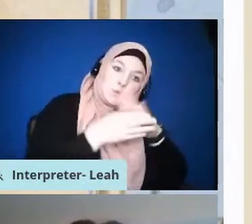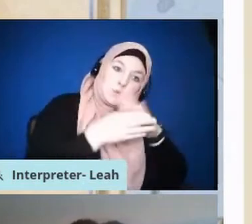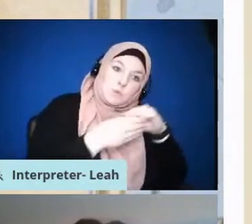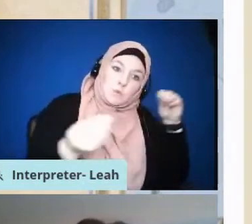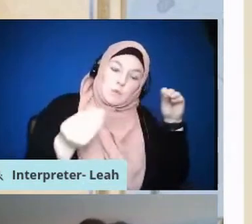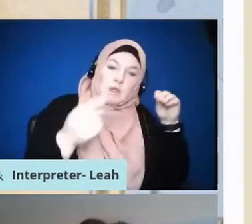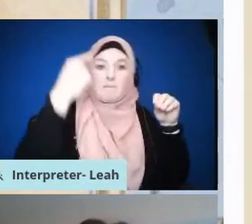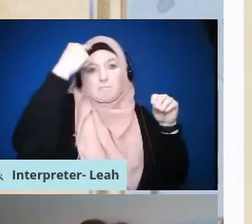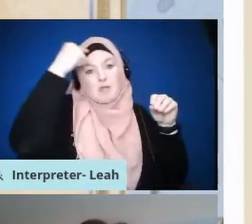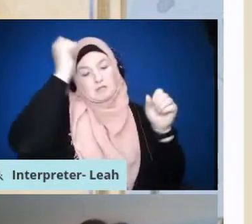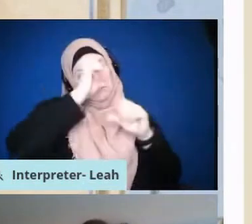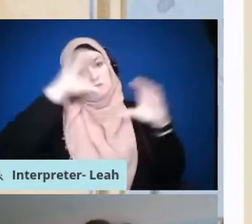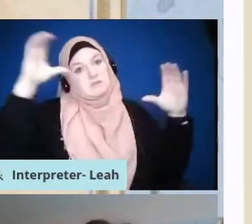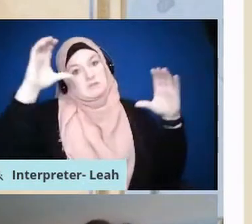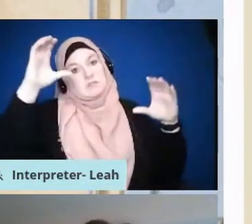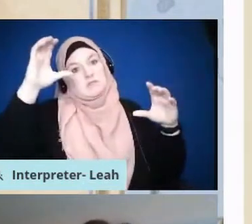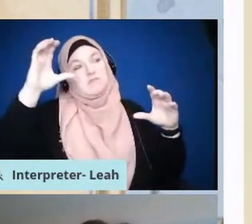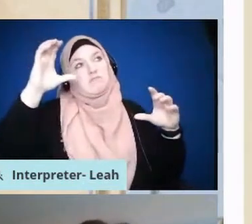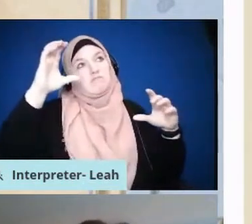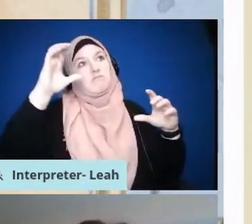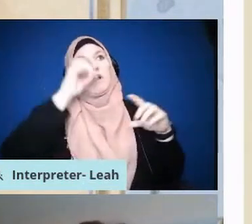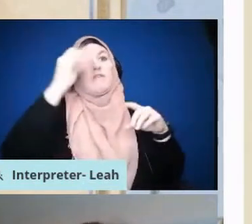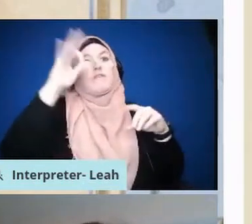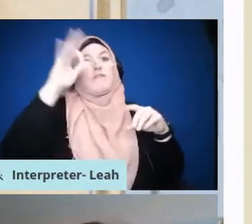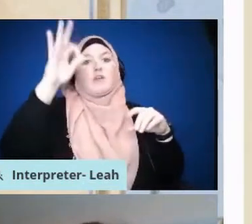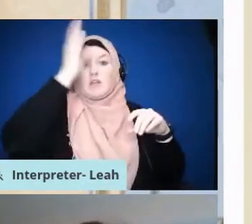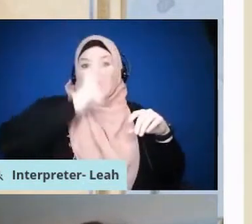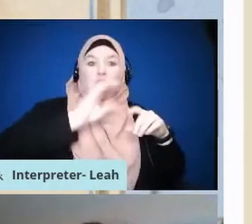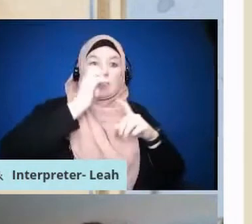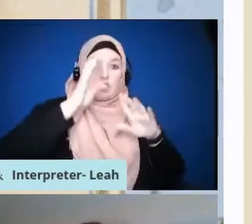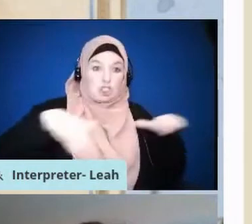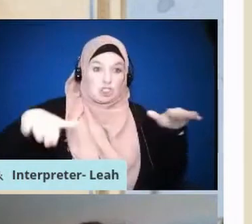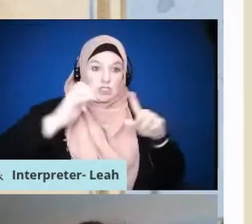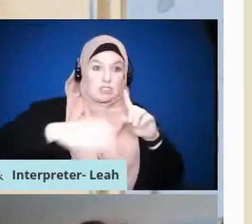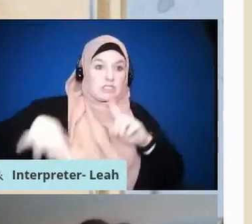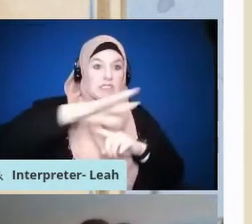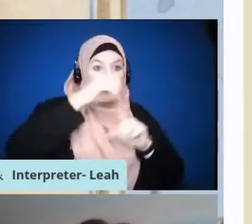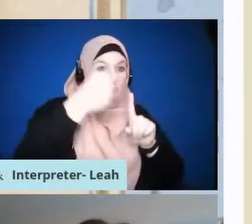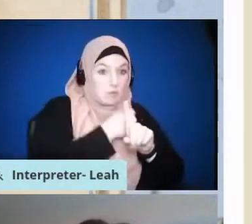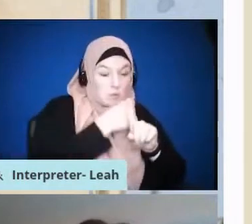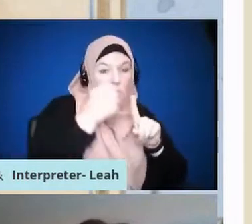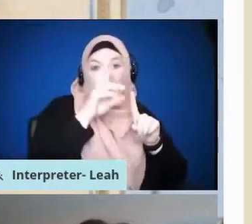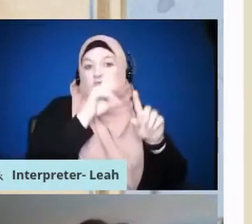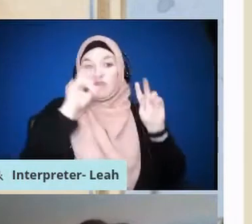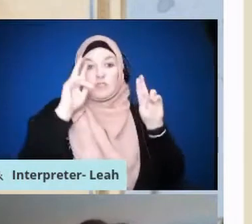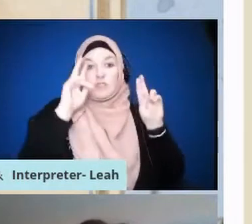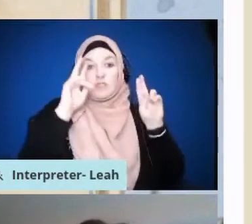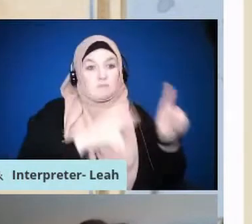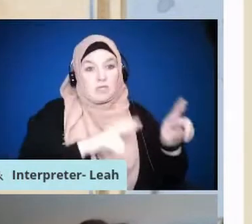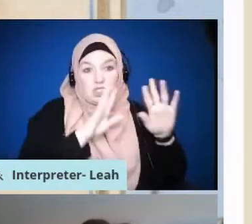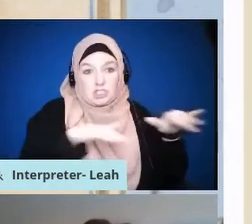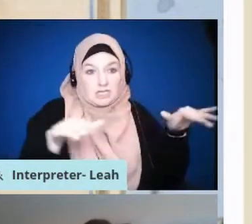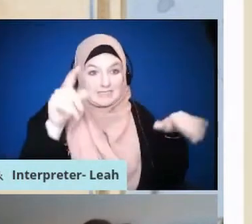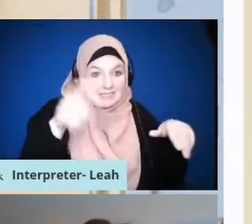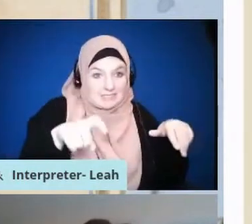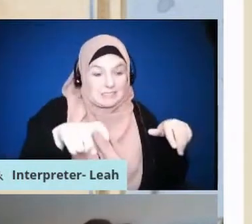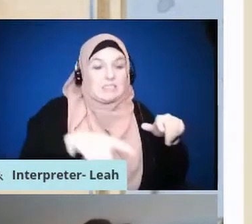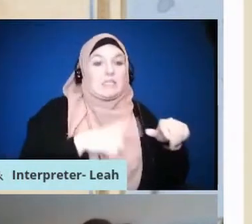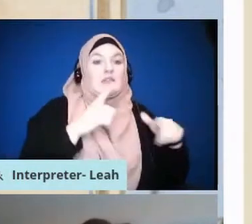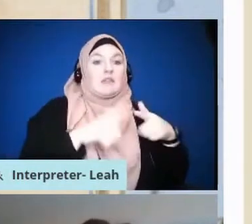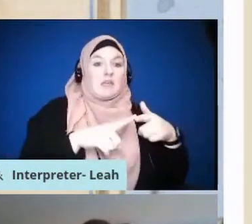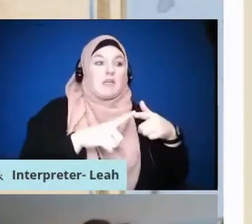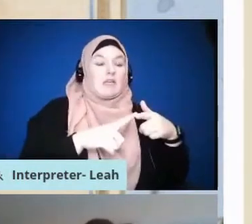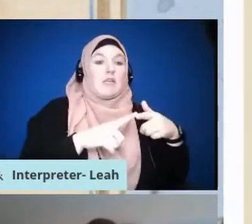mental images of God. If the child's environment is abusive or unresponsive to the child's